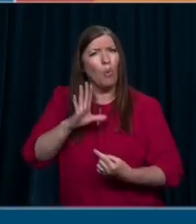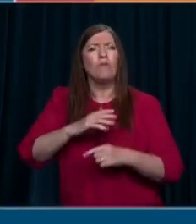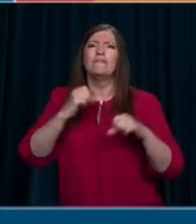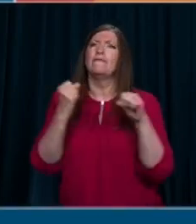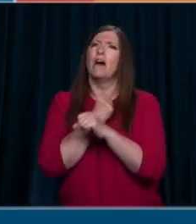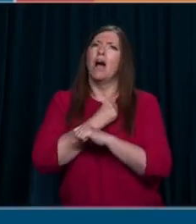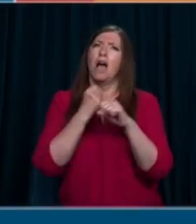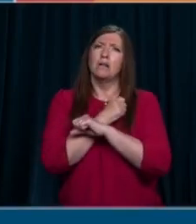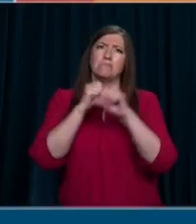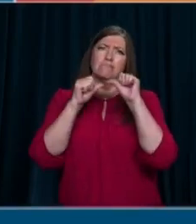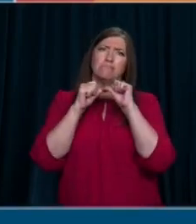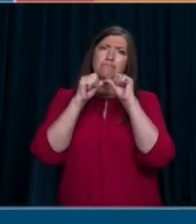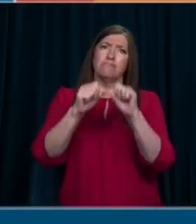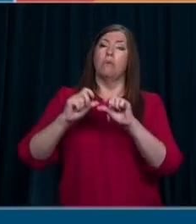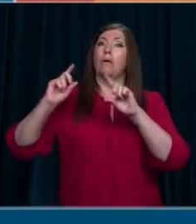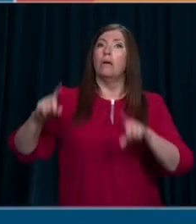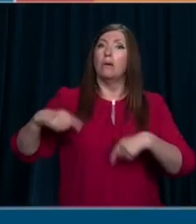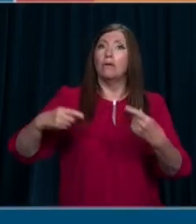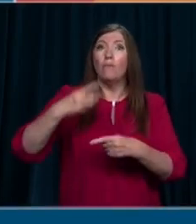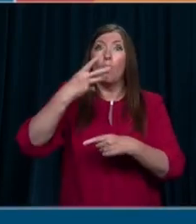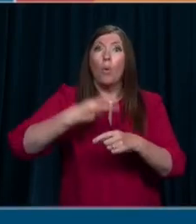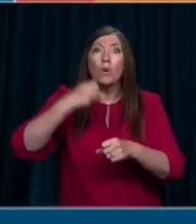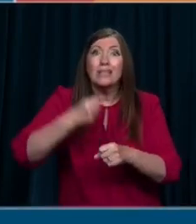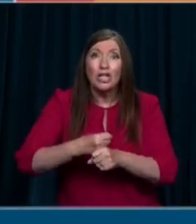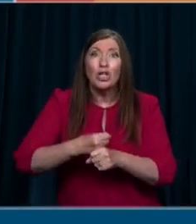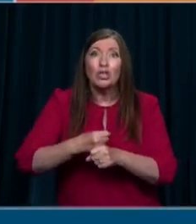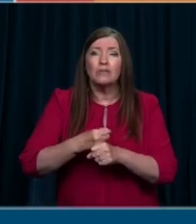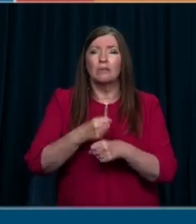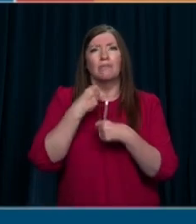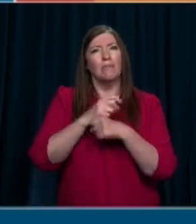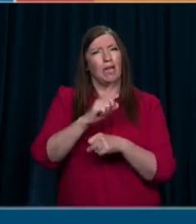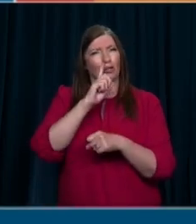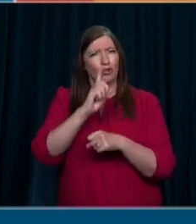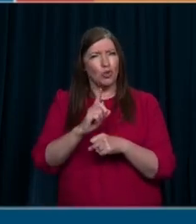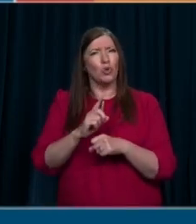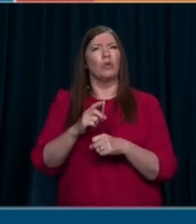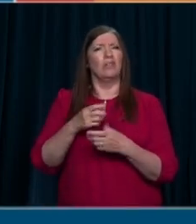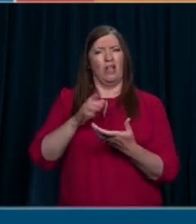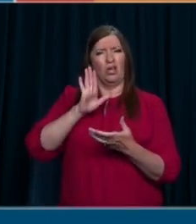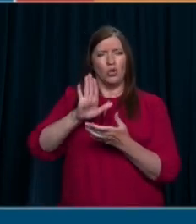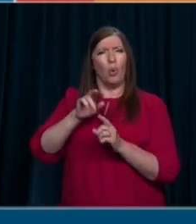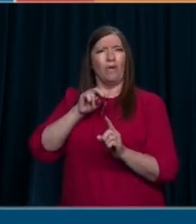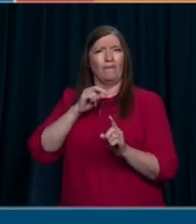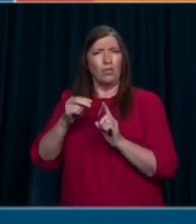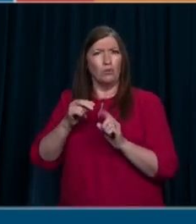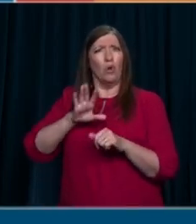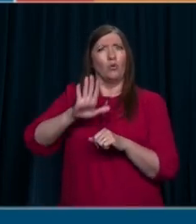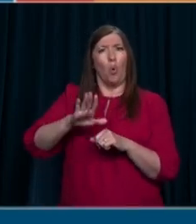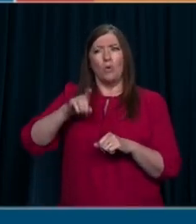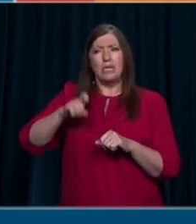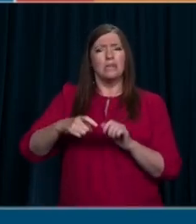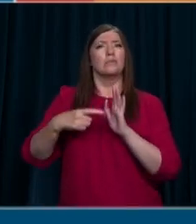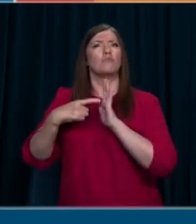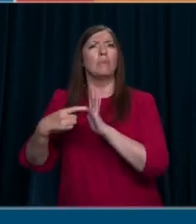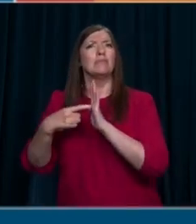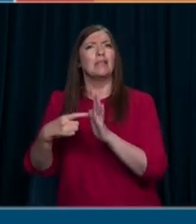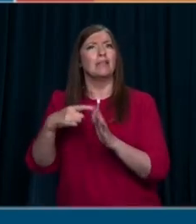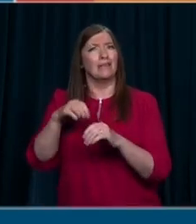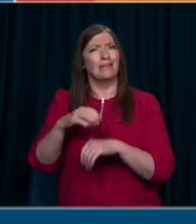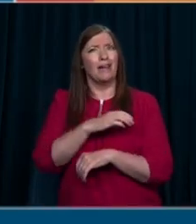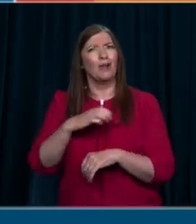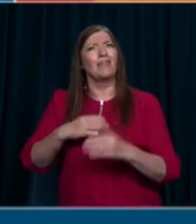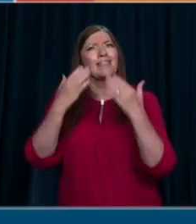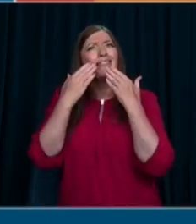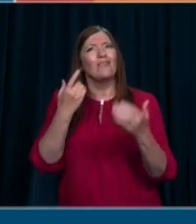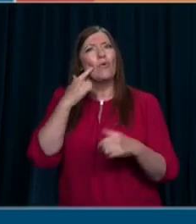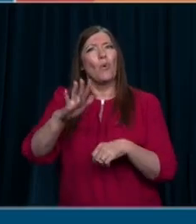done for the last 4 years and beyond, to make sure that your views and your needs are represented in Congress. I thank you for